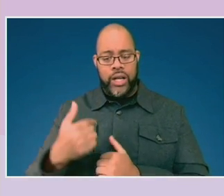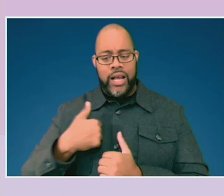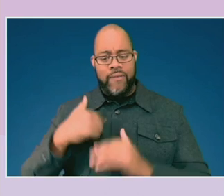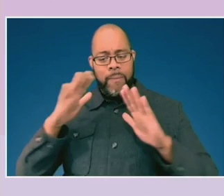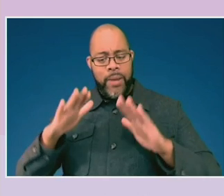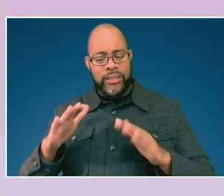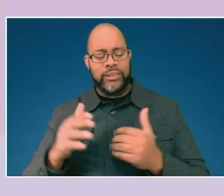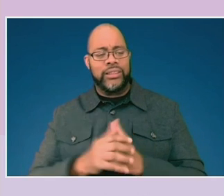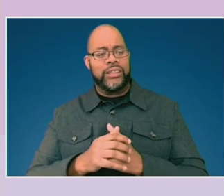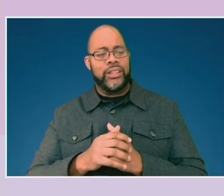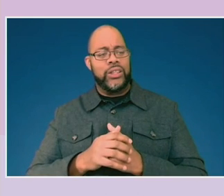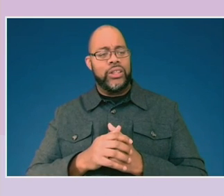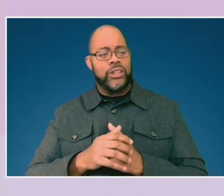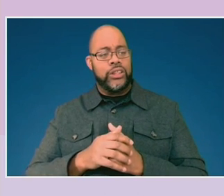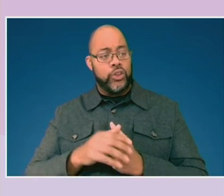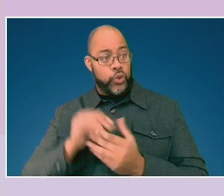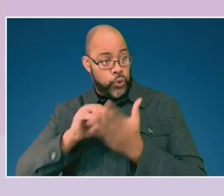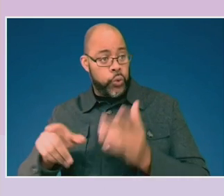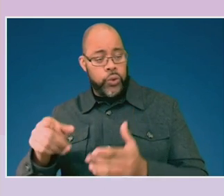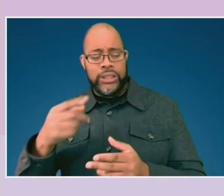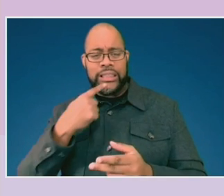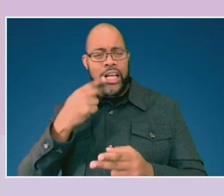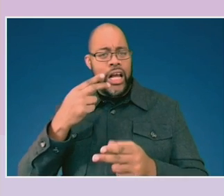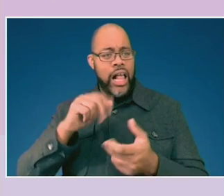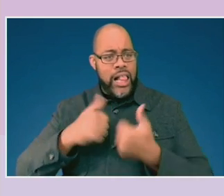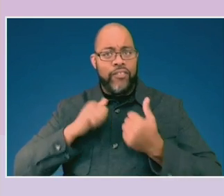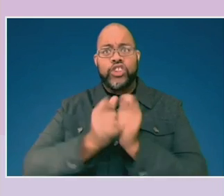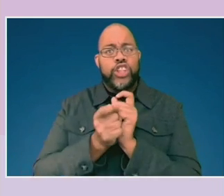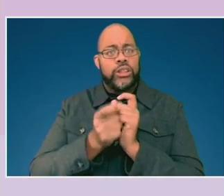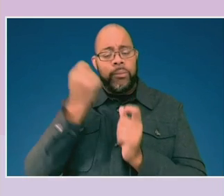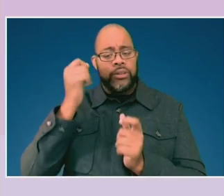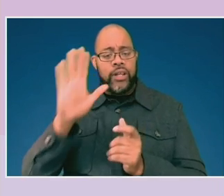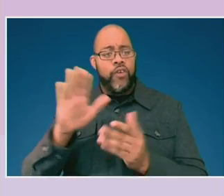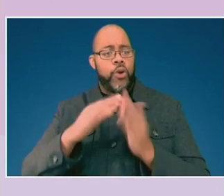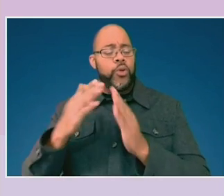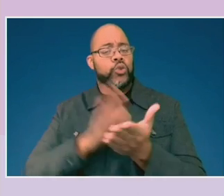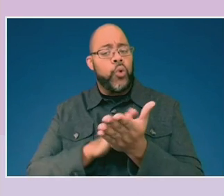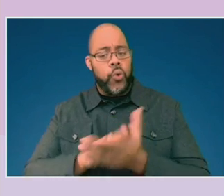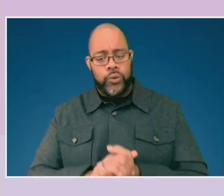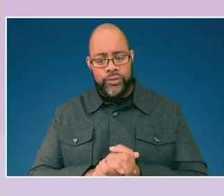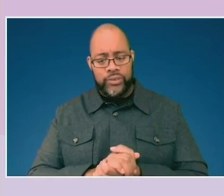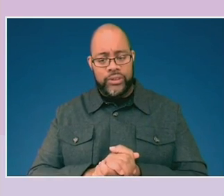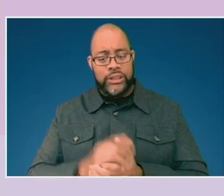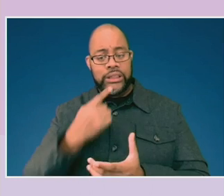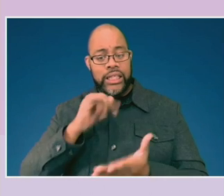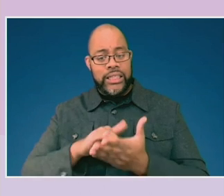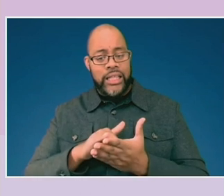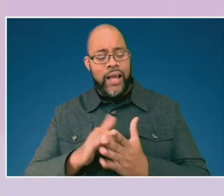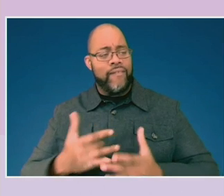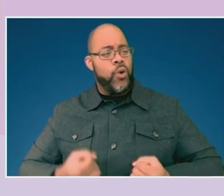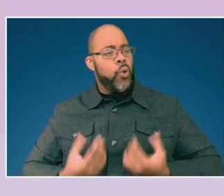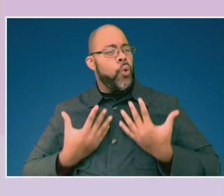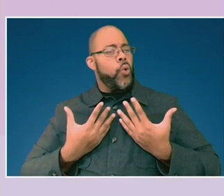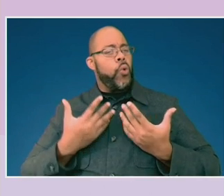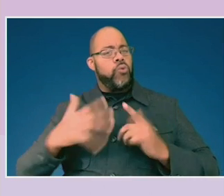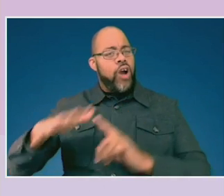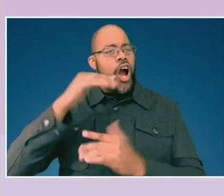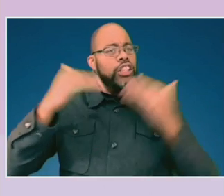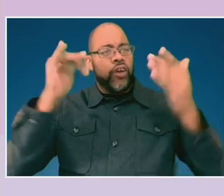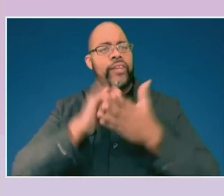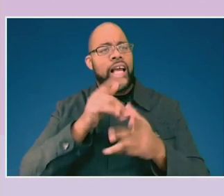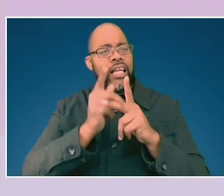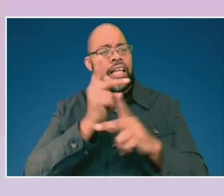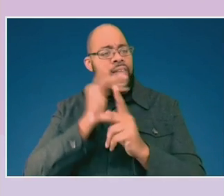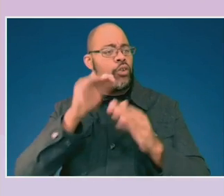named Becca. She told me that her life had changed for the better because of her community school. She said it was refreshing to be around an adult that cared for students